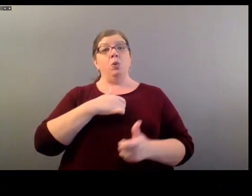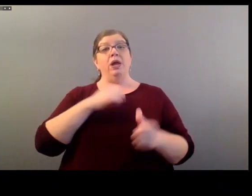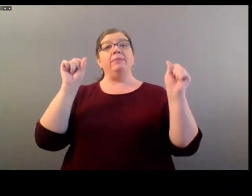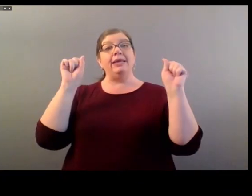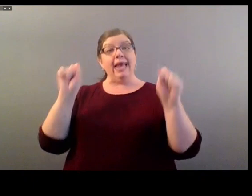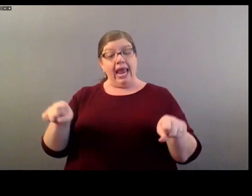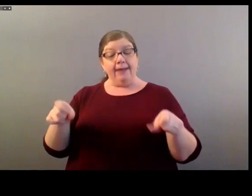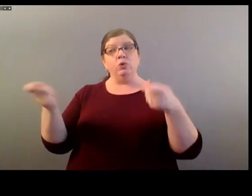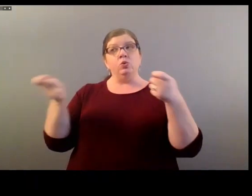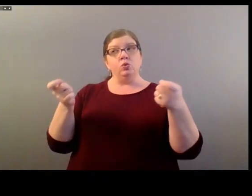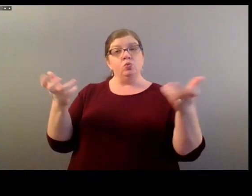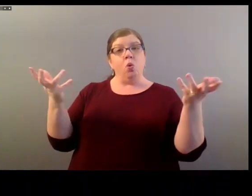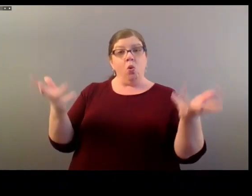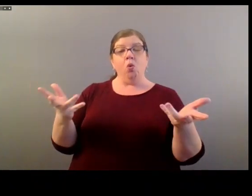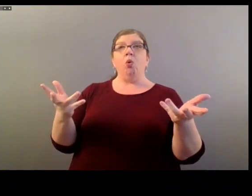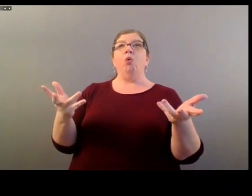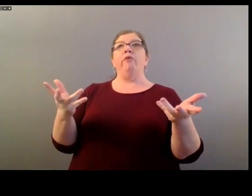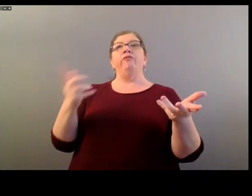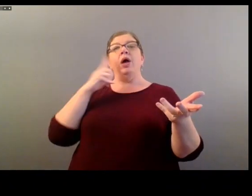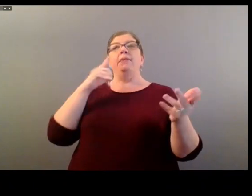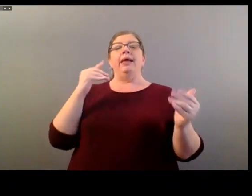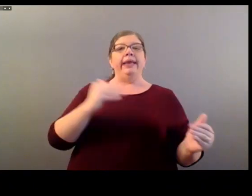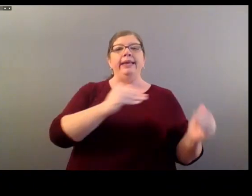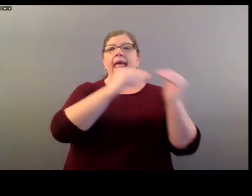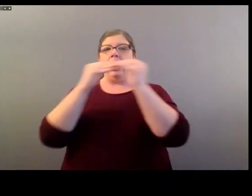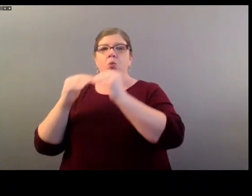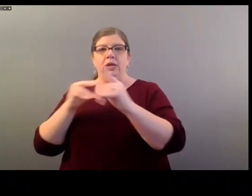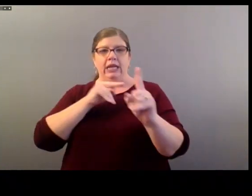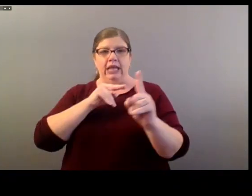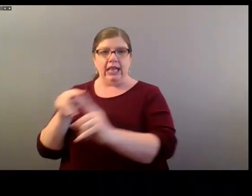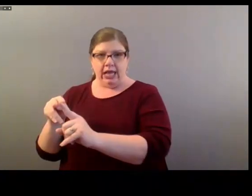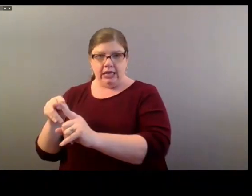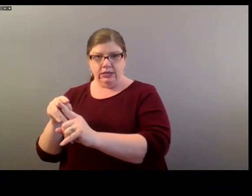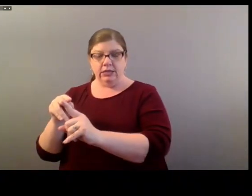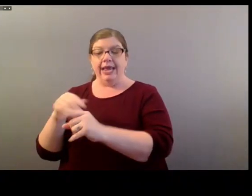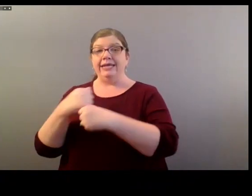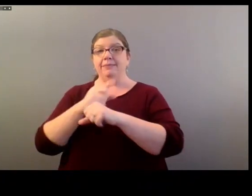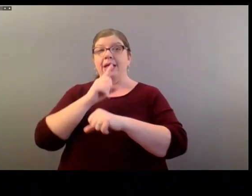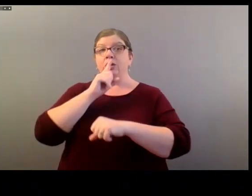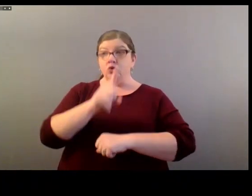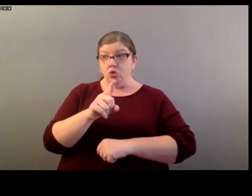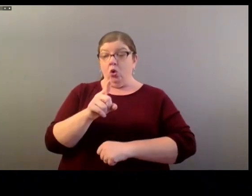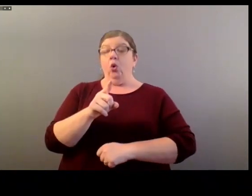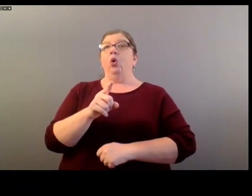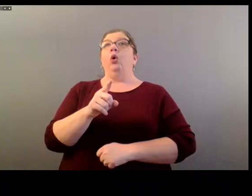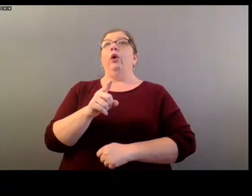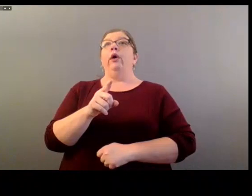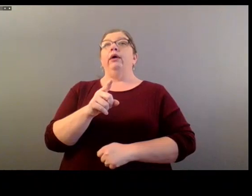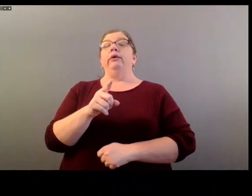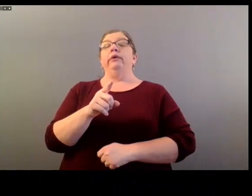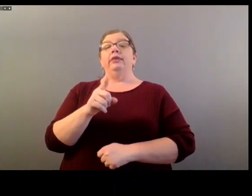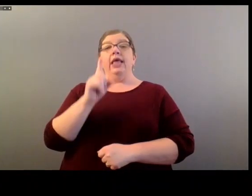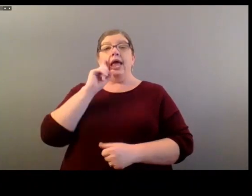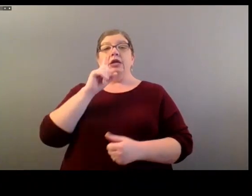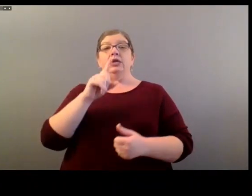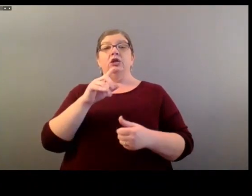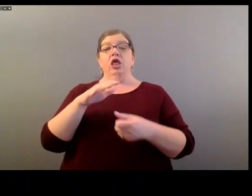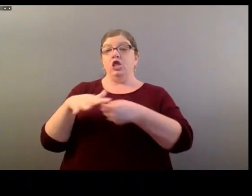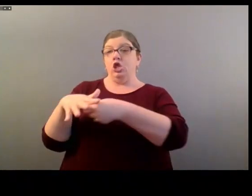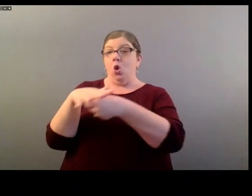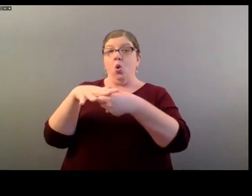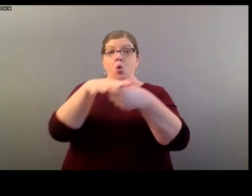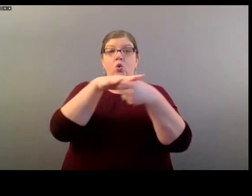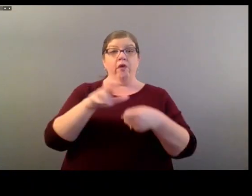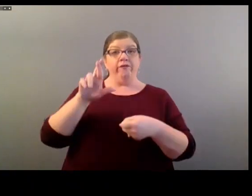control from an equity lens is ensuring that our neighborhood pharmacies that